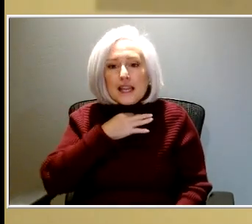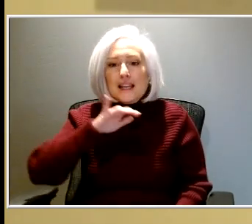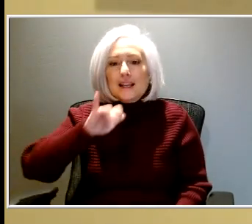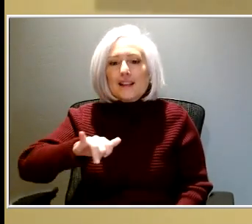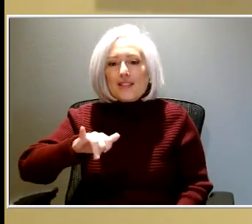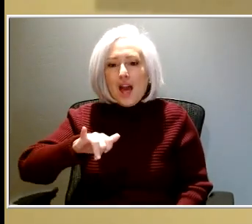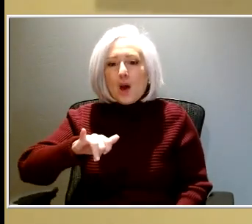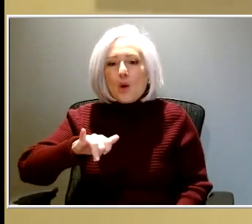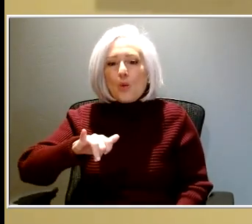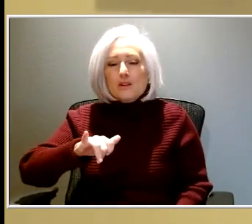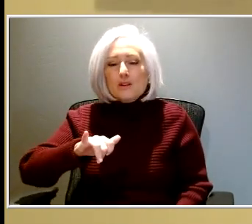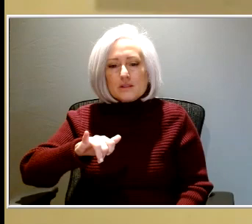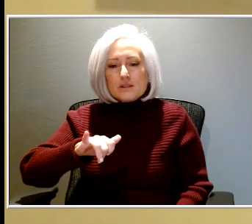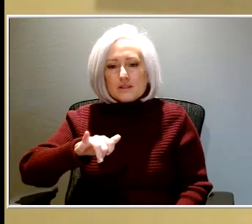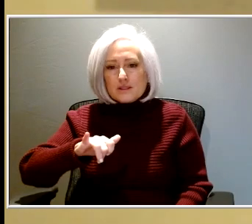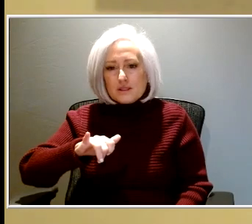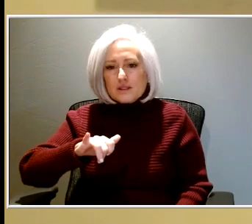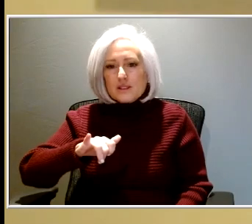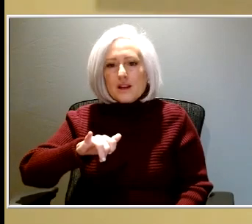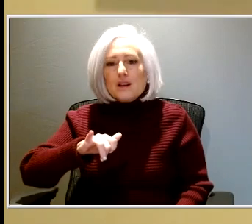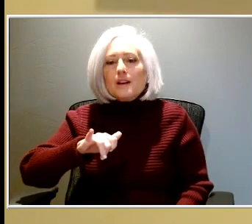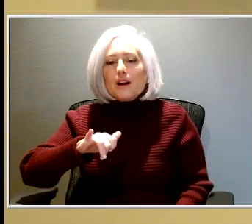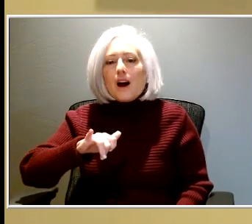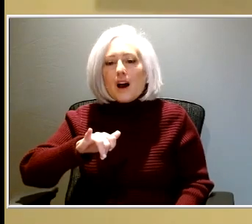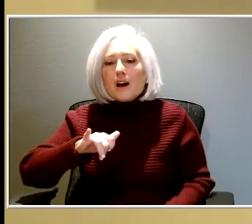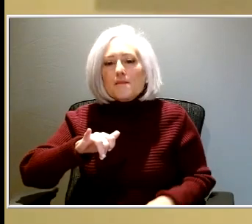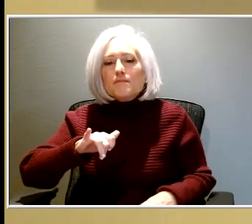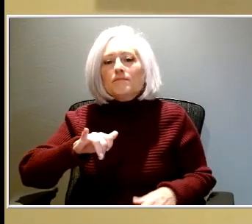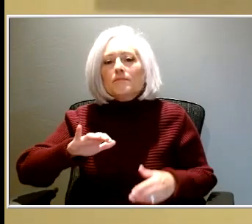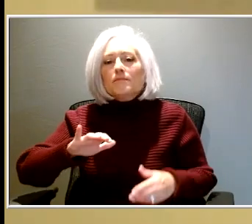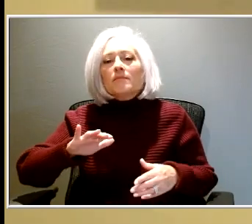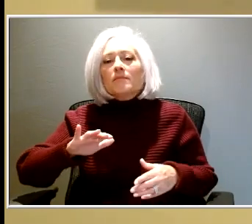was also inserting during that surgery.